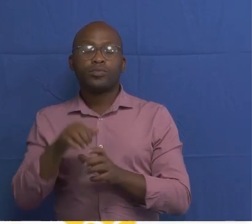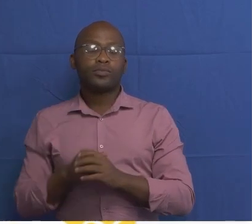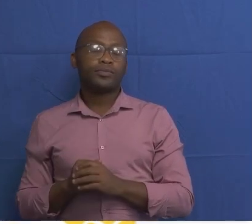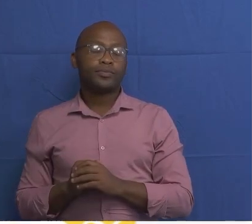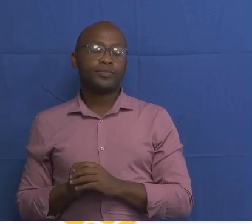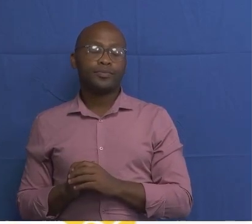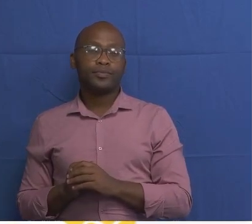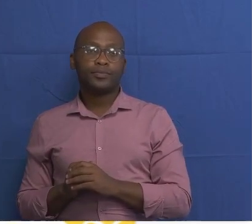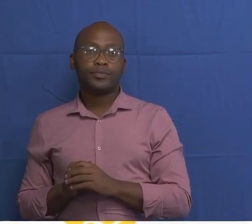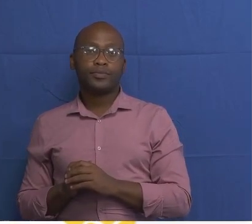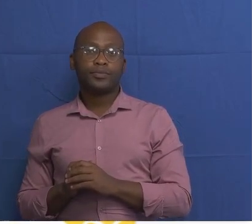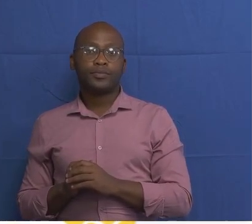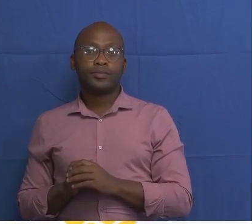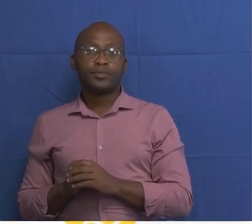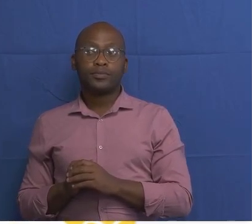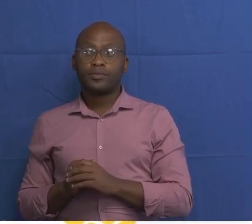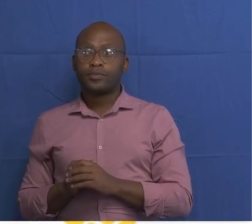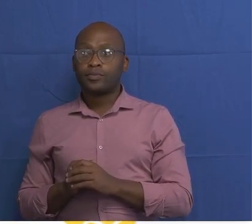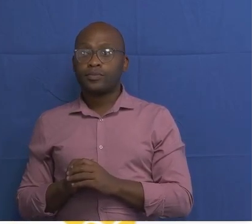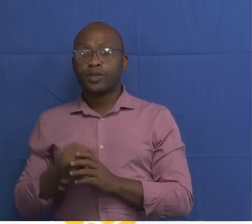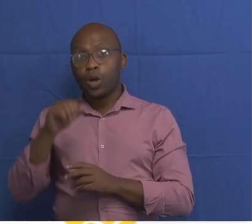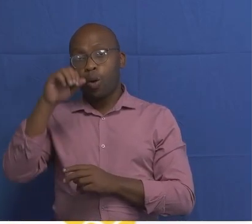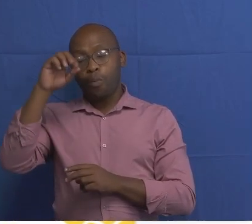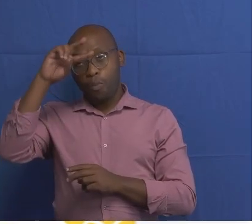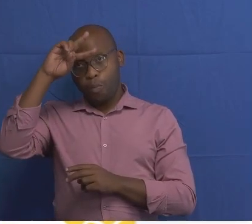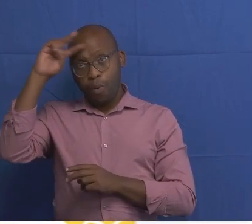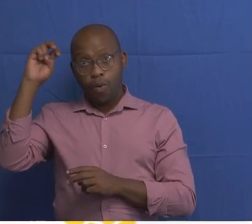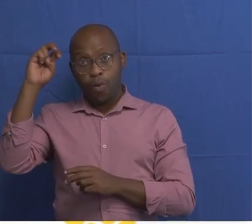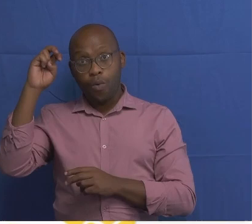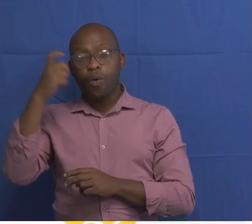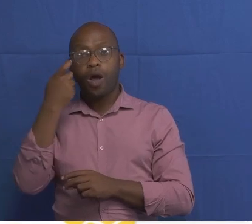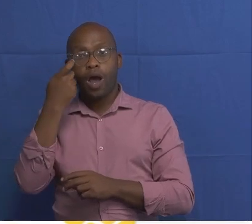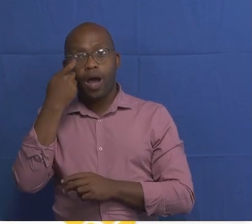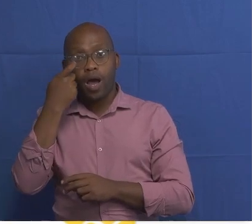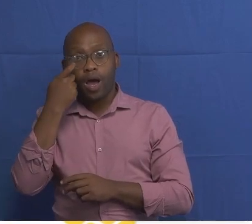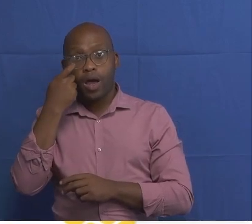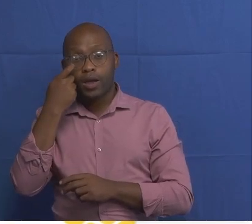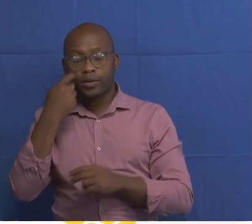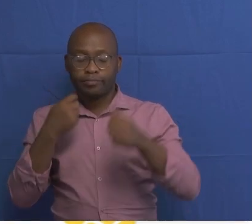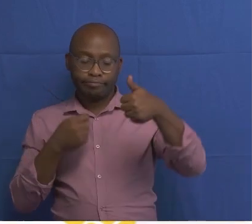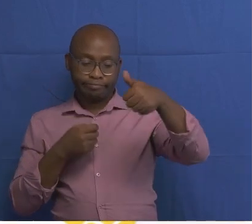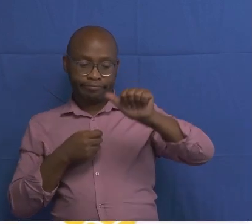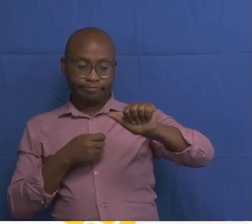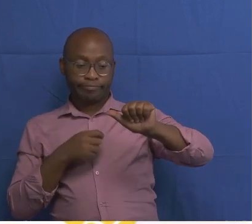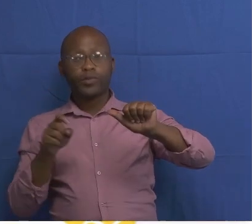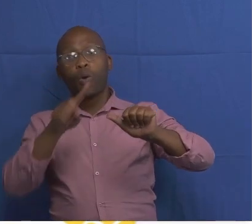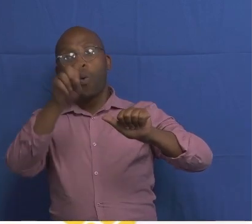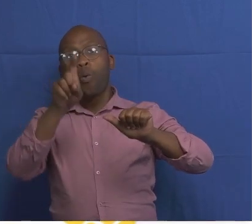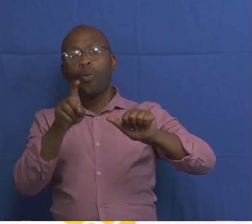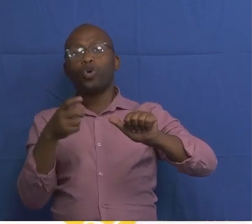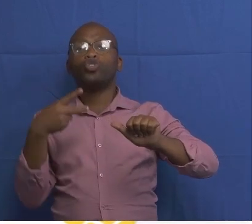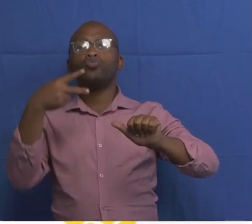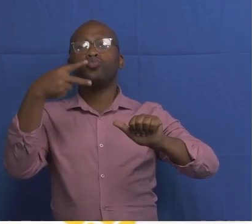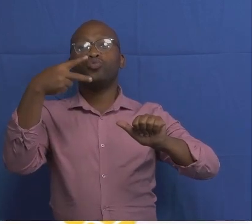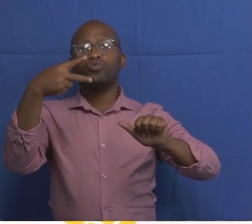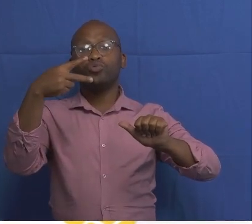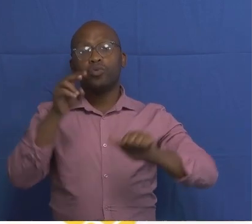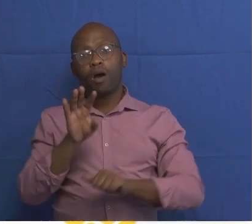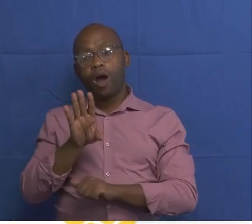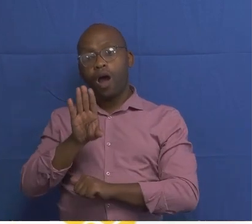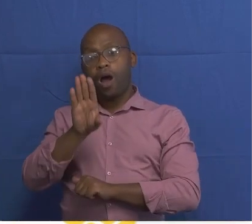be blue eyes. And then the second question now is asking, what is the